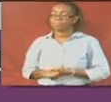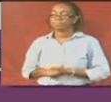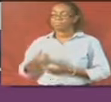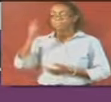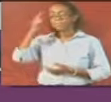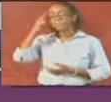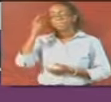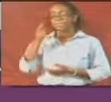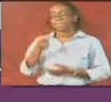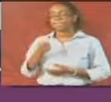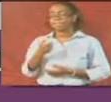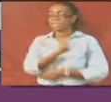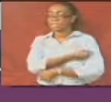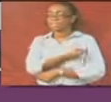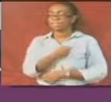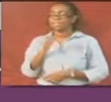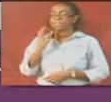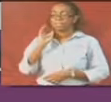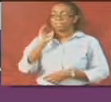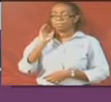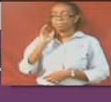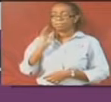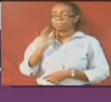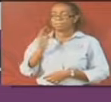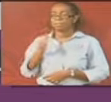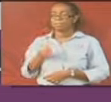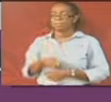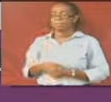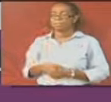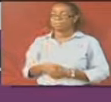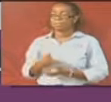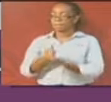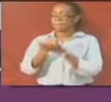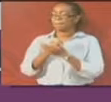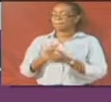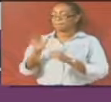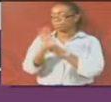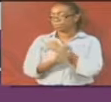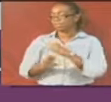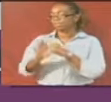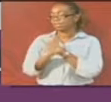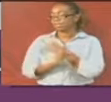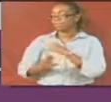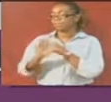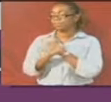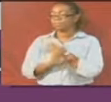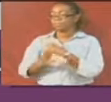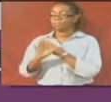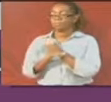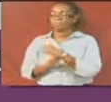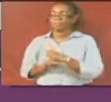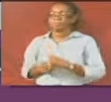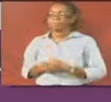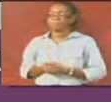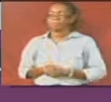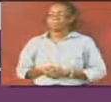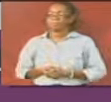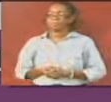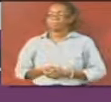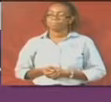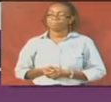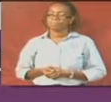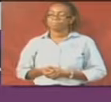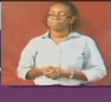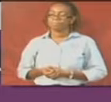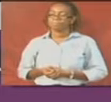But what is the reason, though, that some people who've gotten their first dose are being given a date that is a couple of weeks later than they